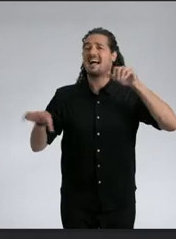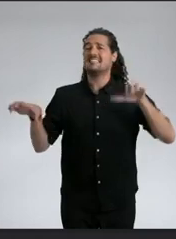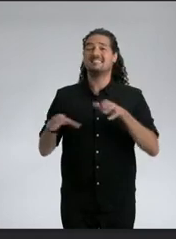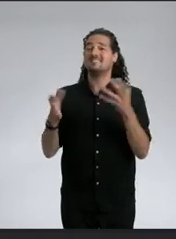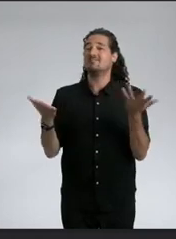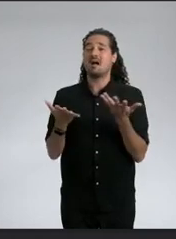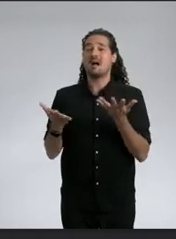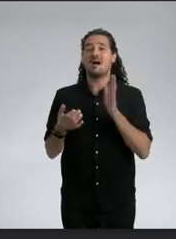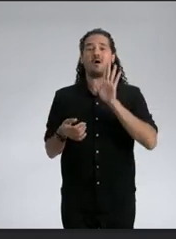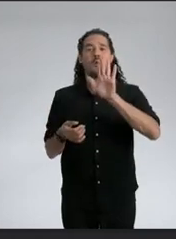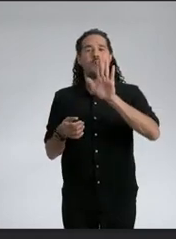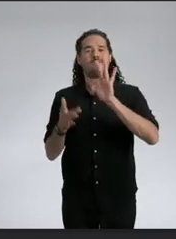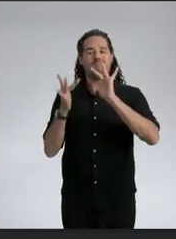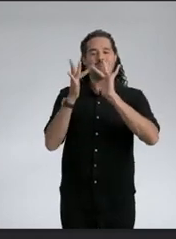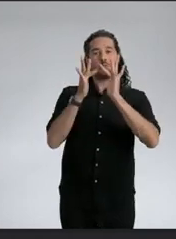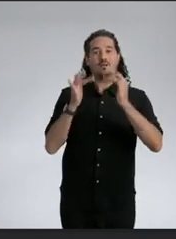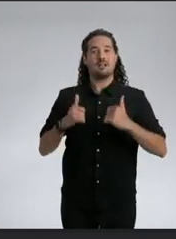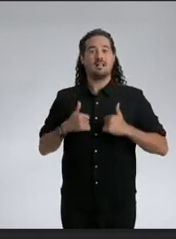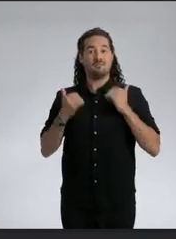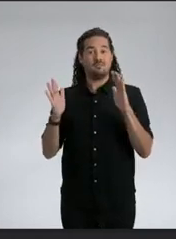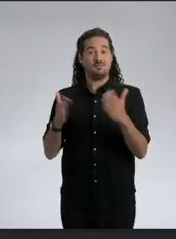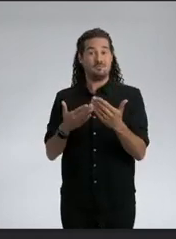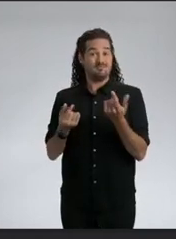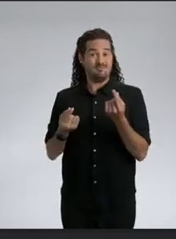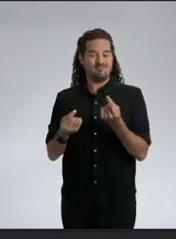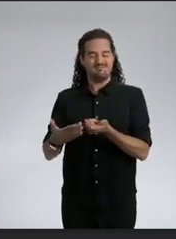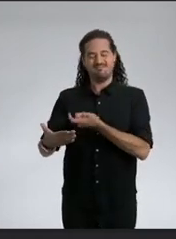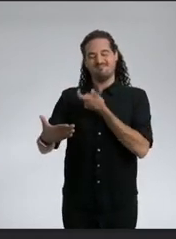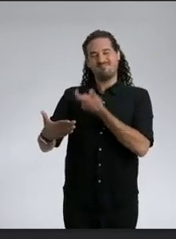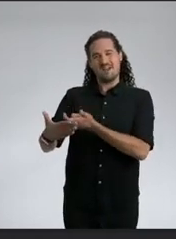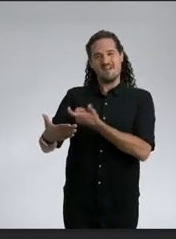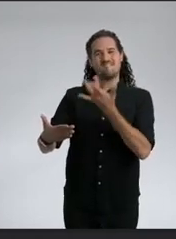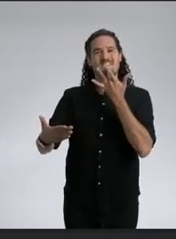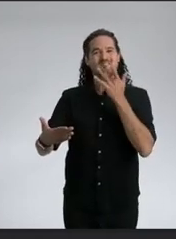living room than watching your favorite shows with some of your closest friends?